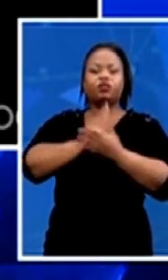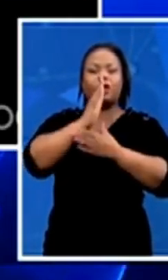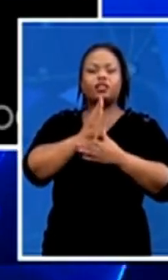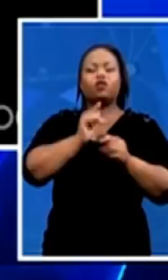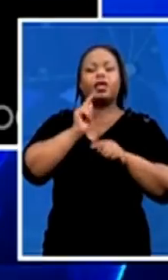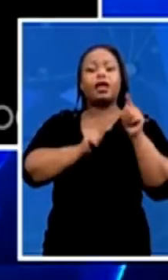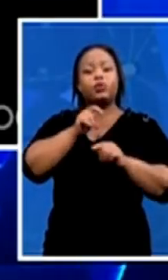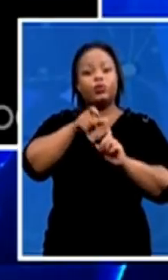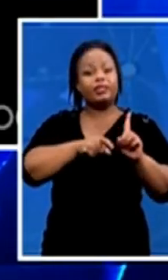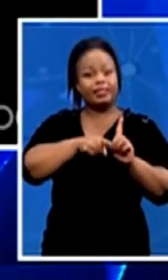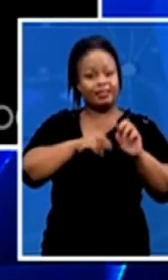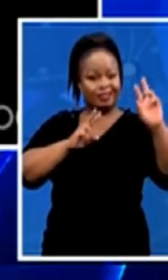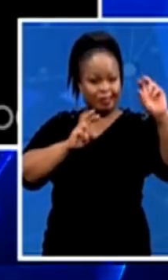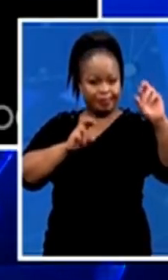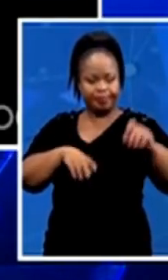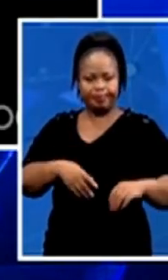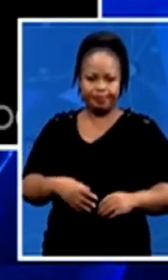be